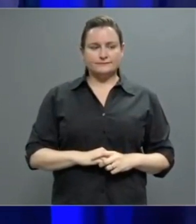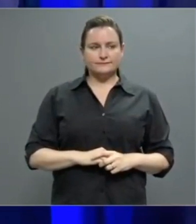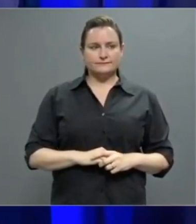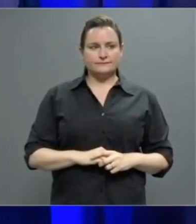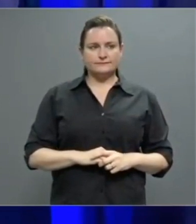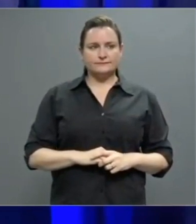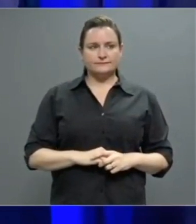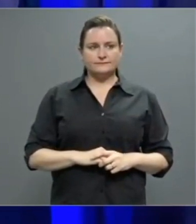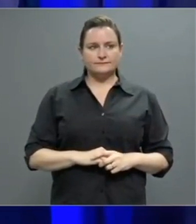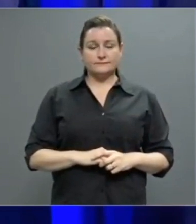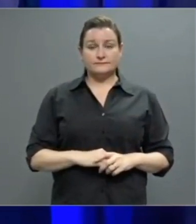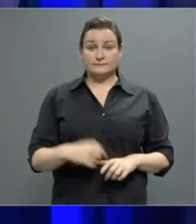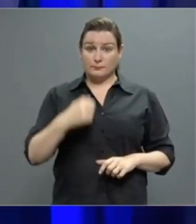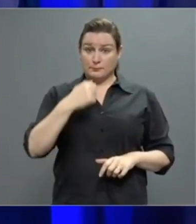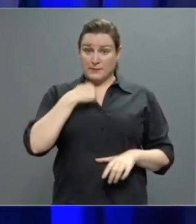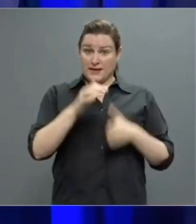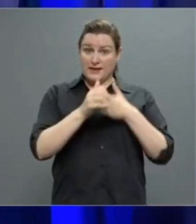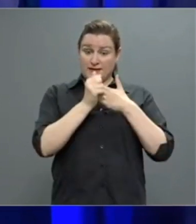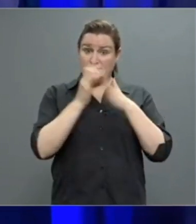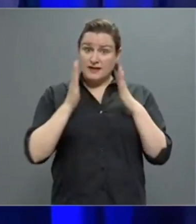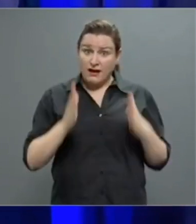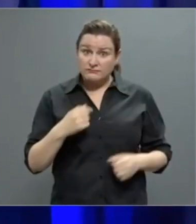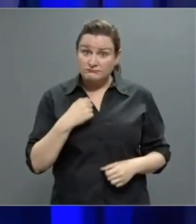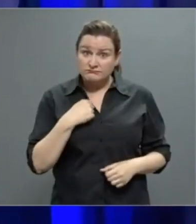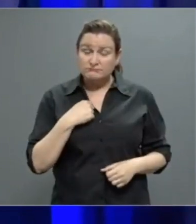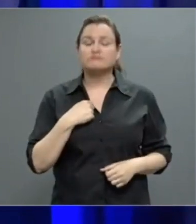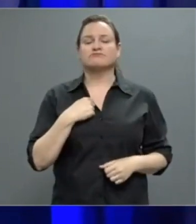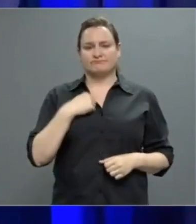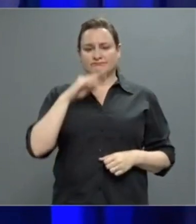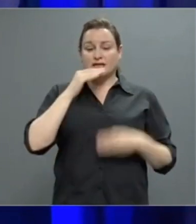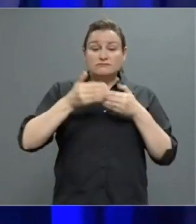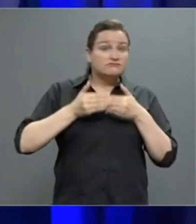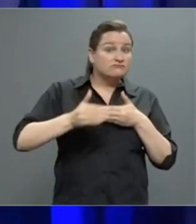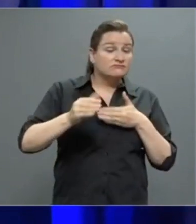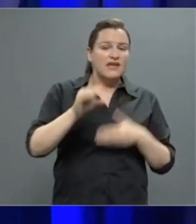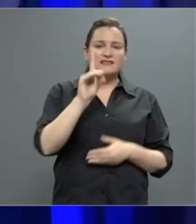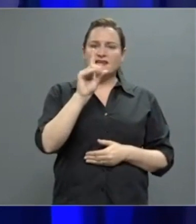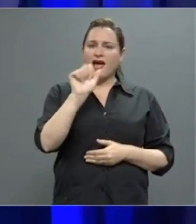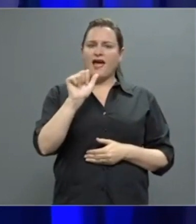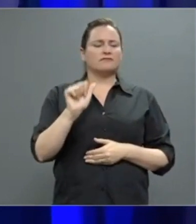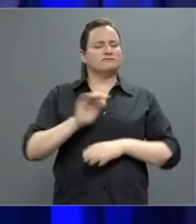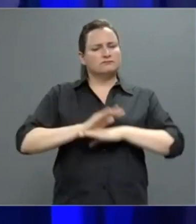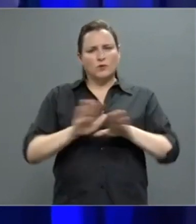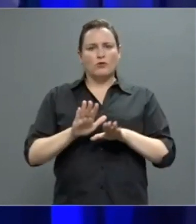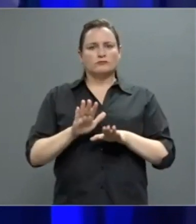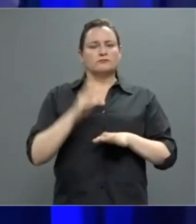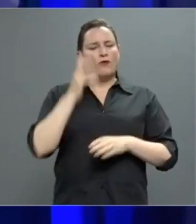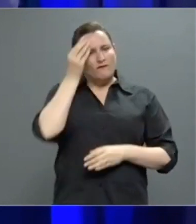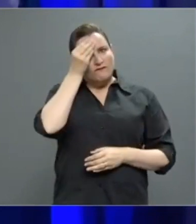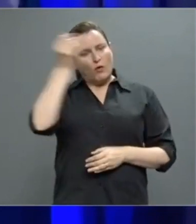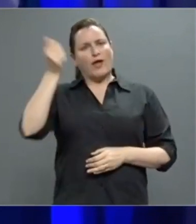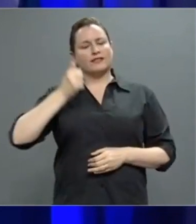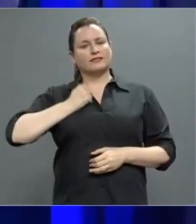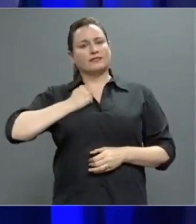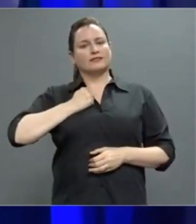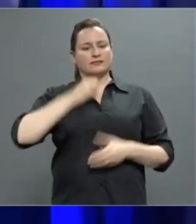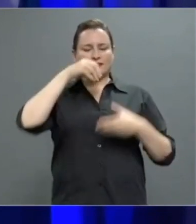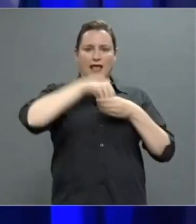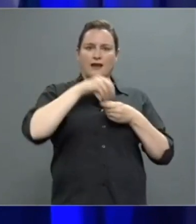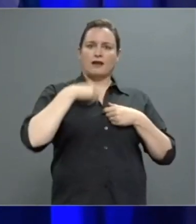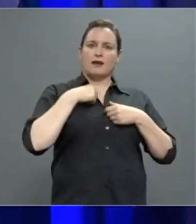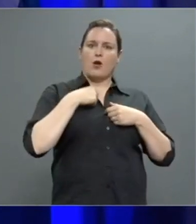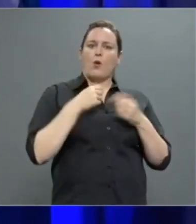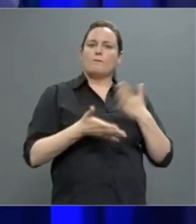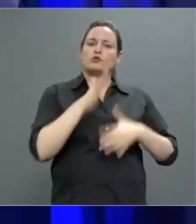Under my leadership, the DA will never again turn our back on our core principles. We are a liberal